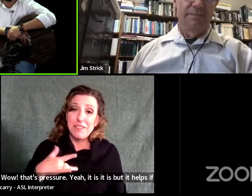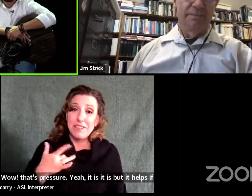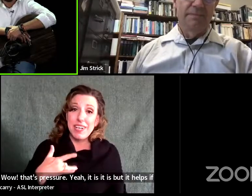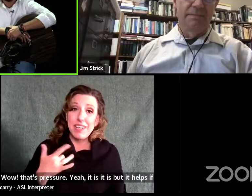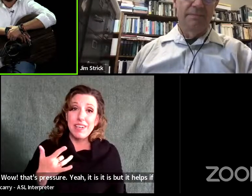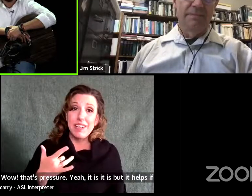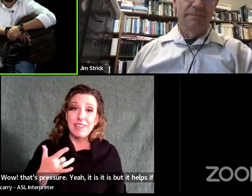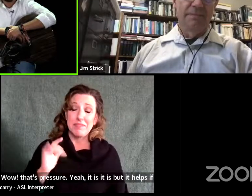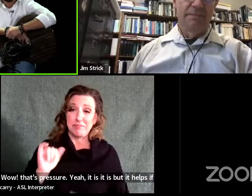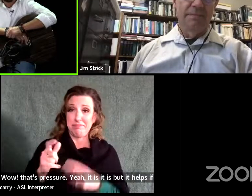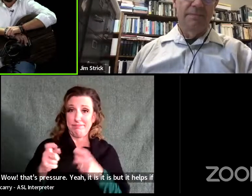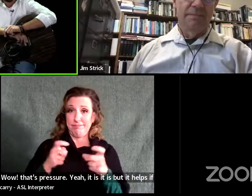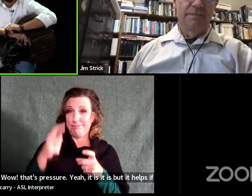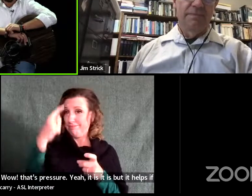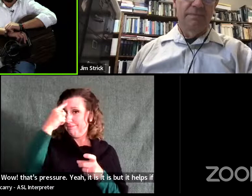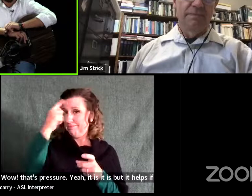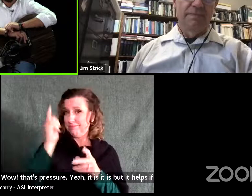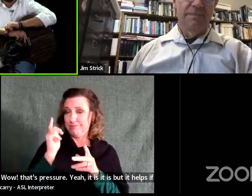if you can manage your mind.